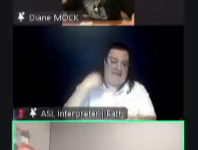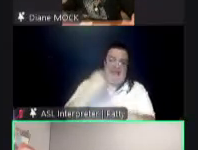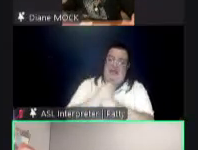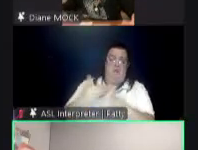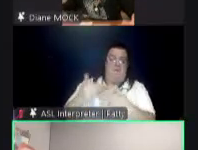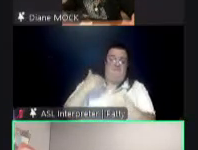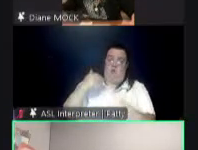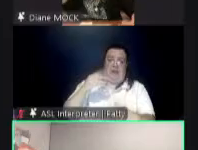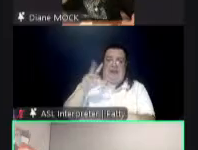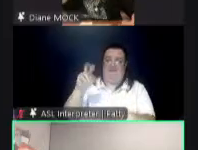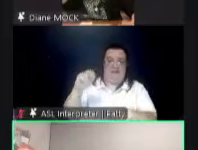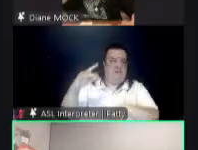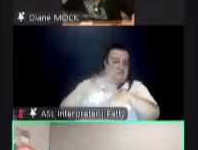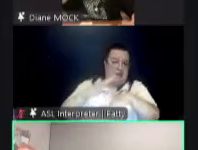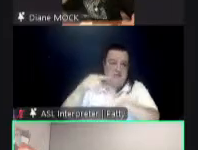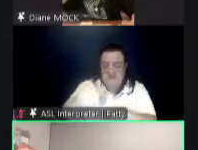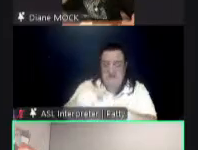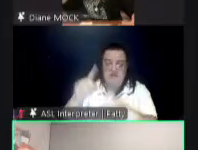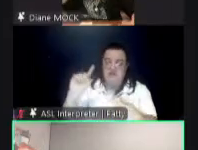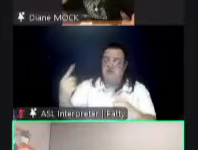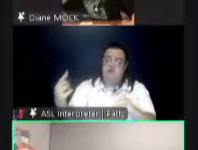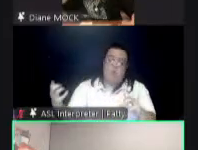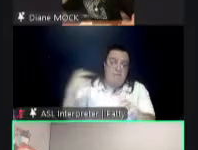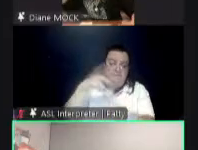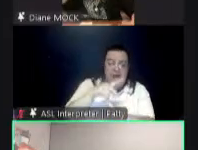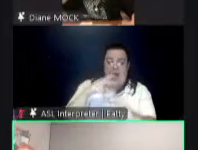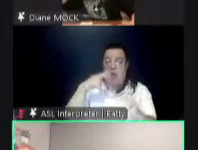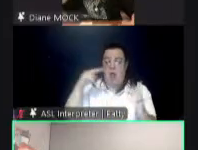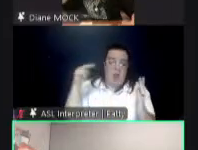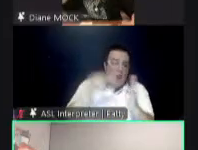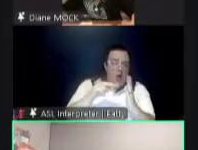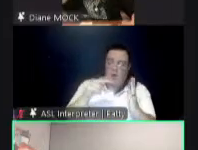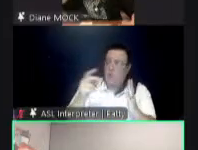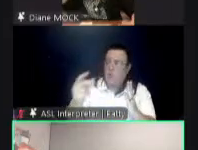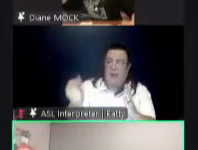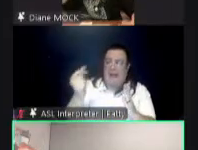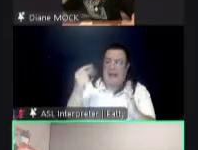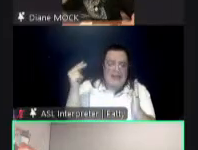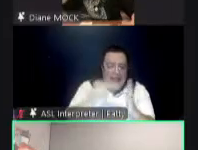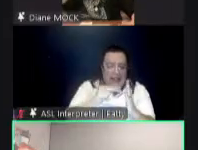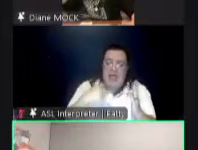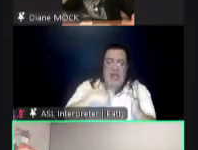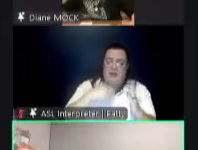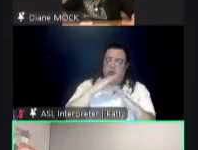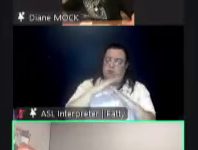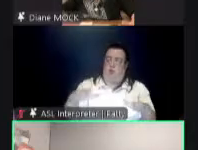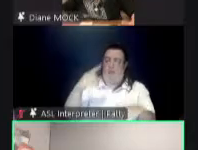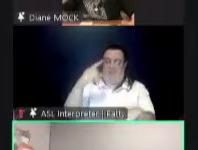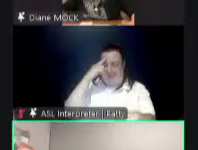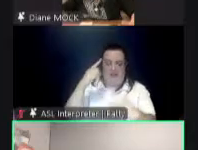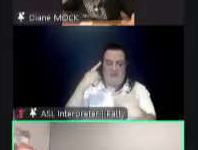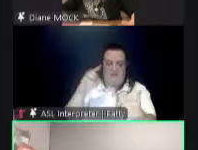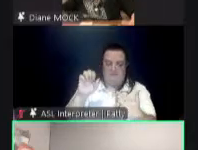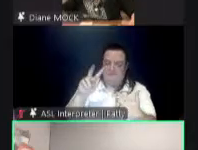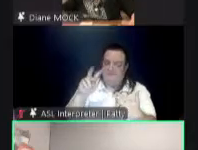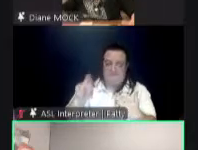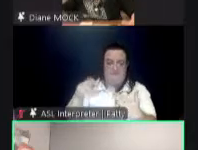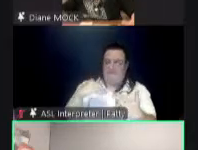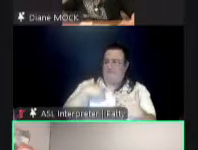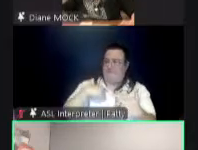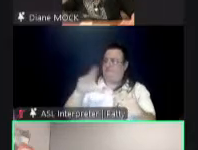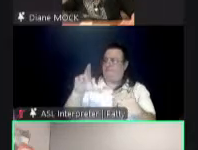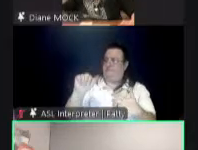touched. Just going back and looking, just doing a quick glance, I don't think that there was ever a rate that was